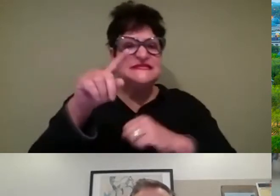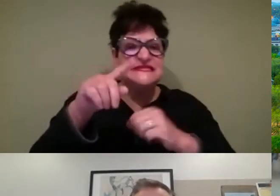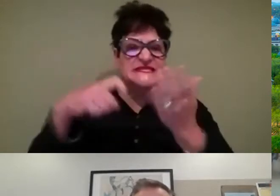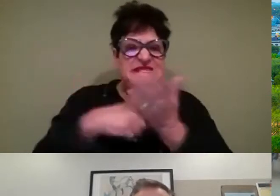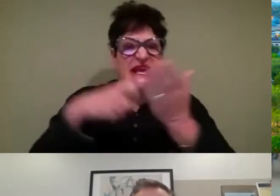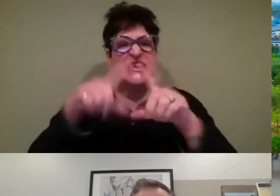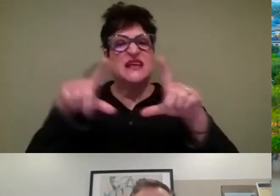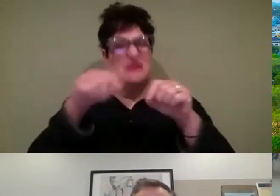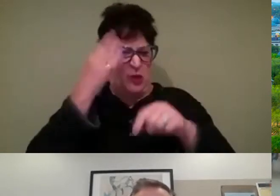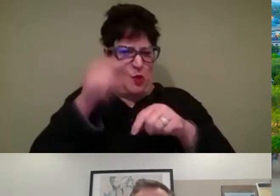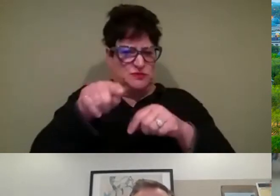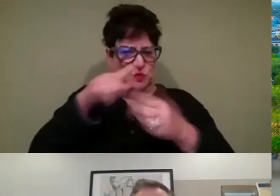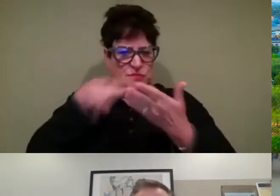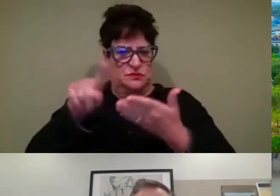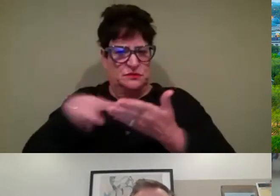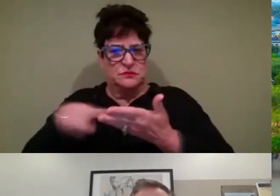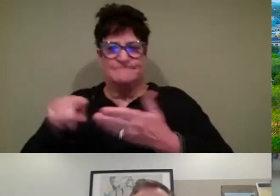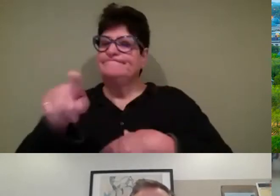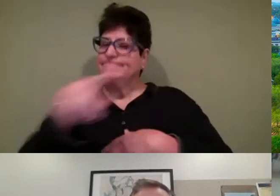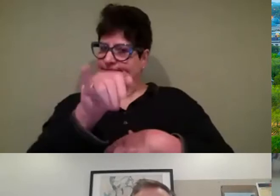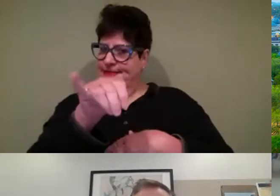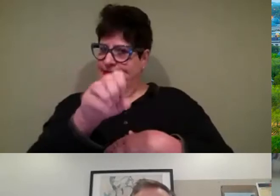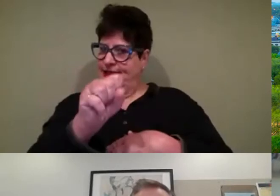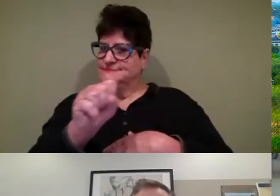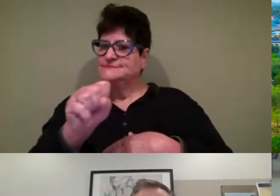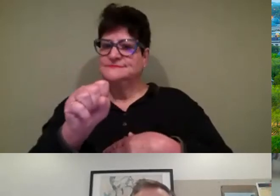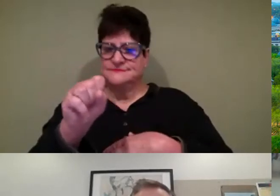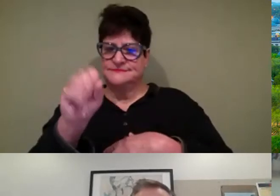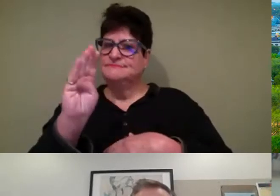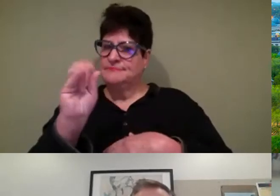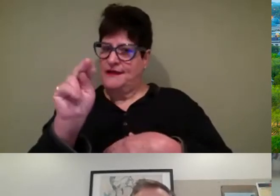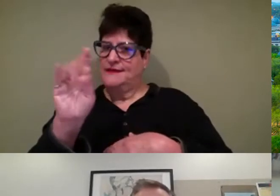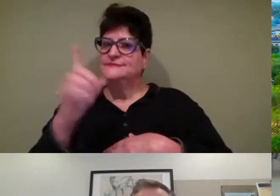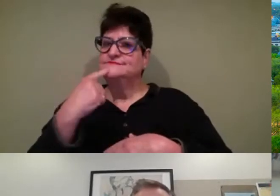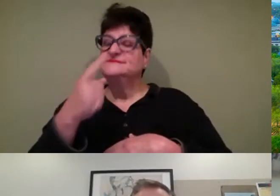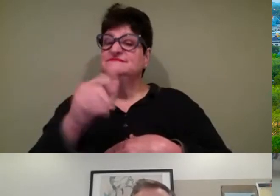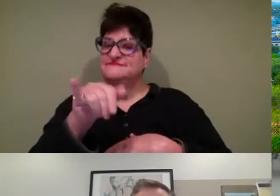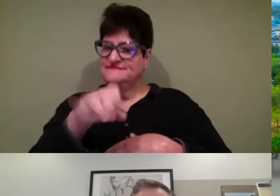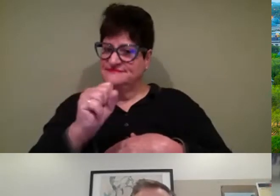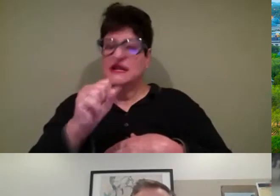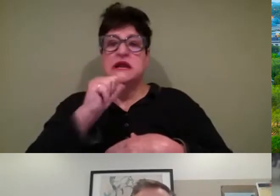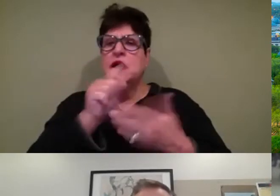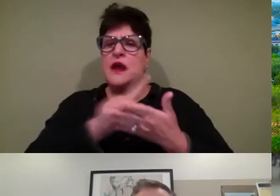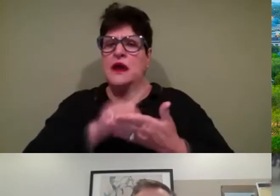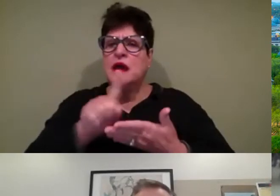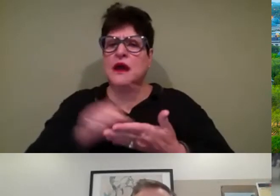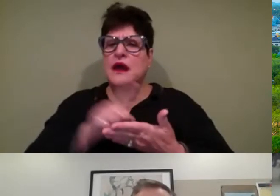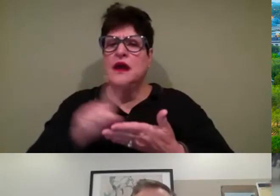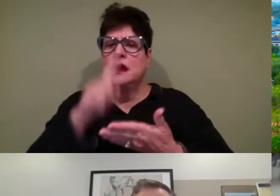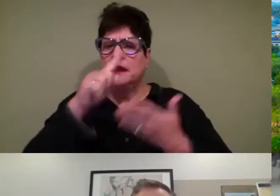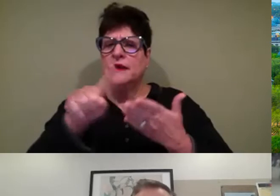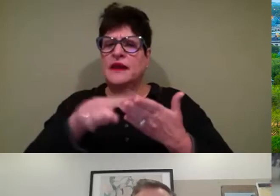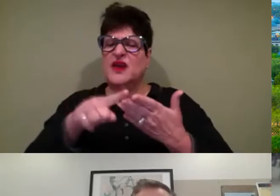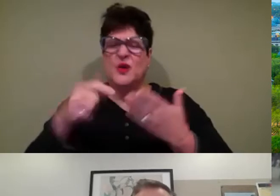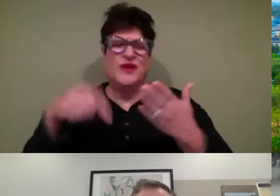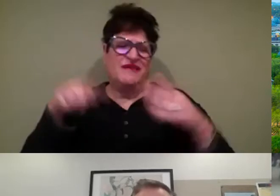you've done? Yes, and we don't, not because of the weekly inspections, it really varies. We do